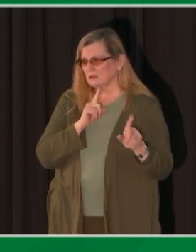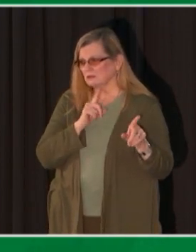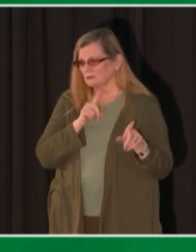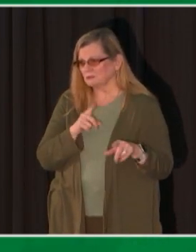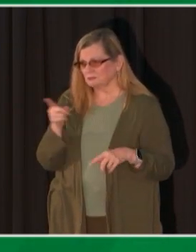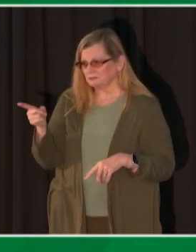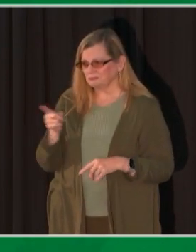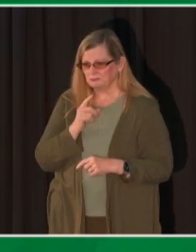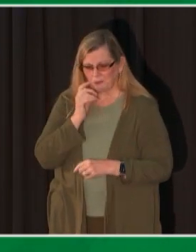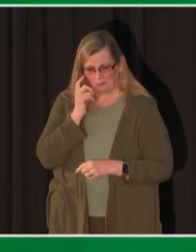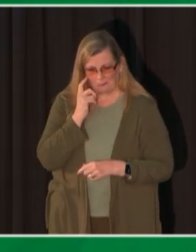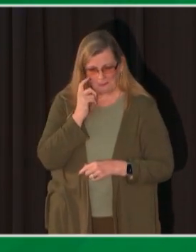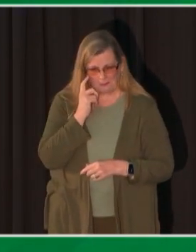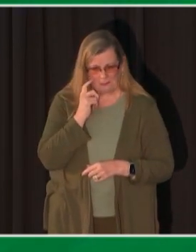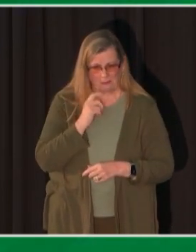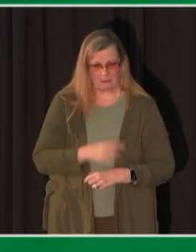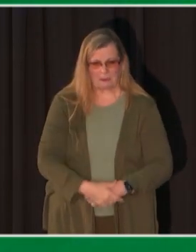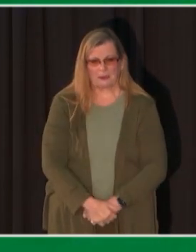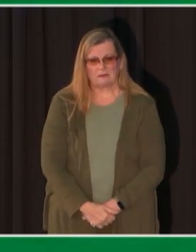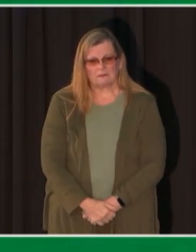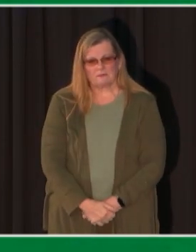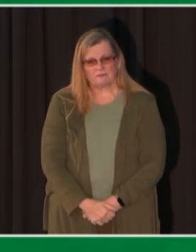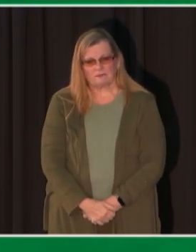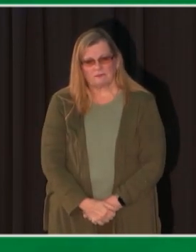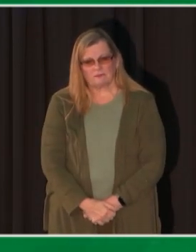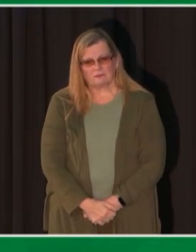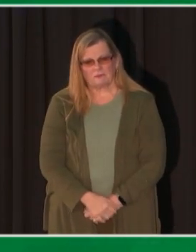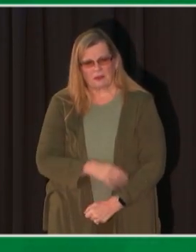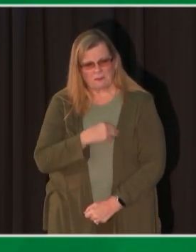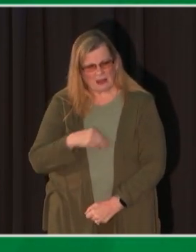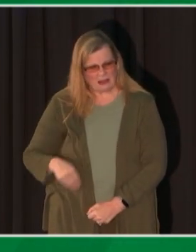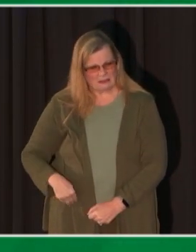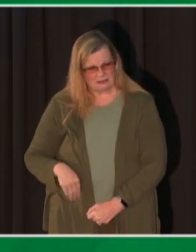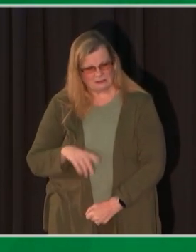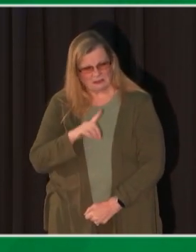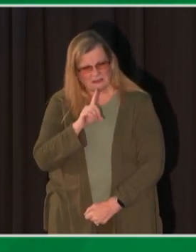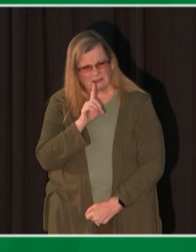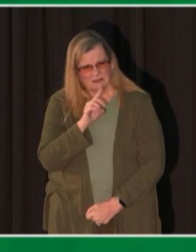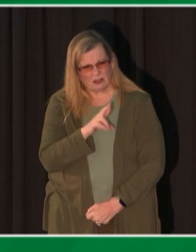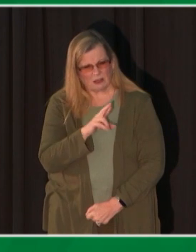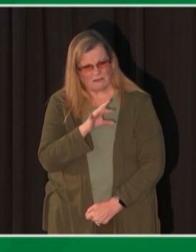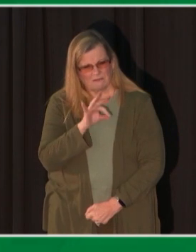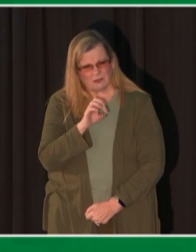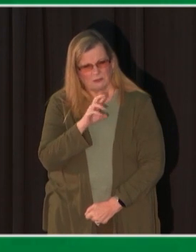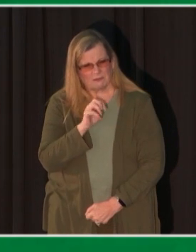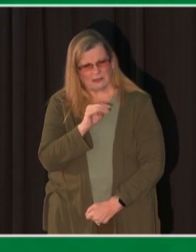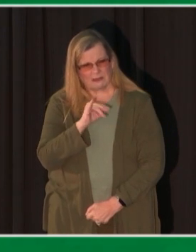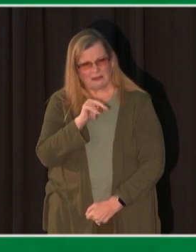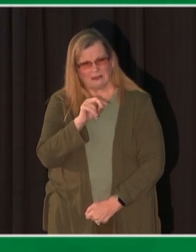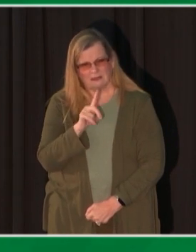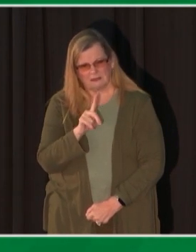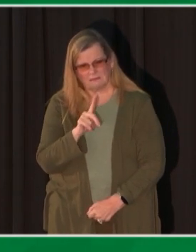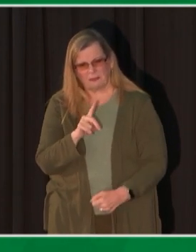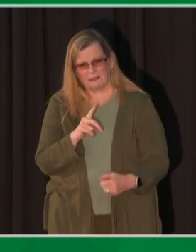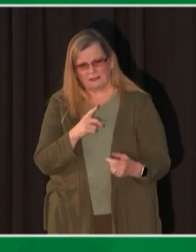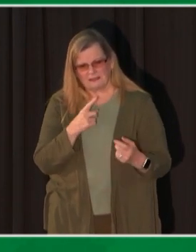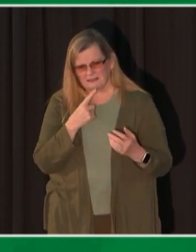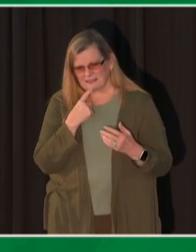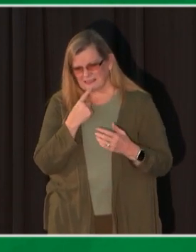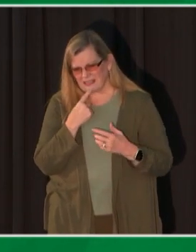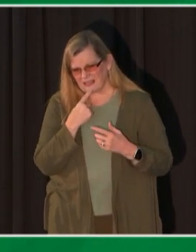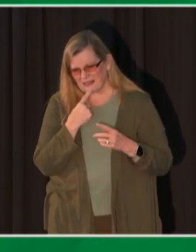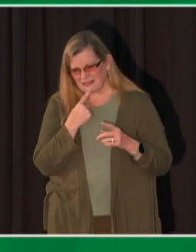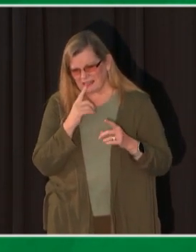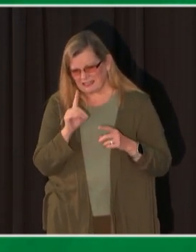Yes. Mayor, Dr. Kirby, on page 12, you say the DC Child and Family Services Agency is supporting